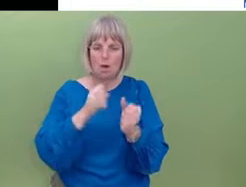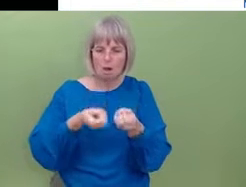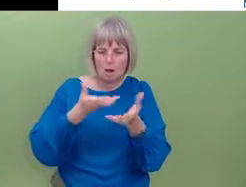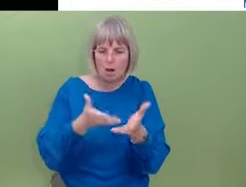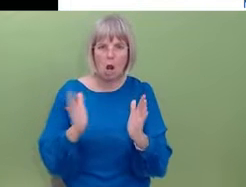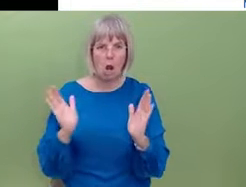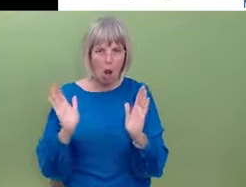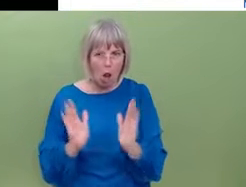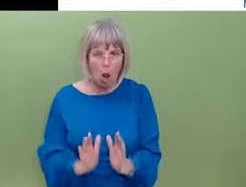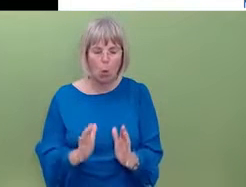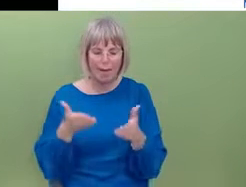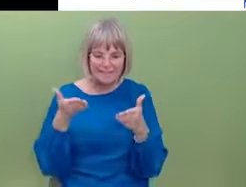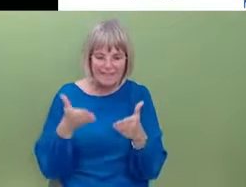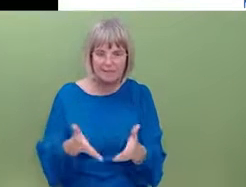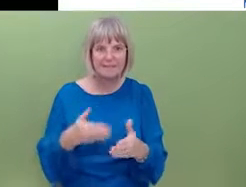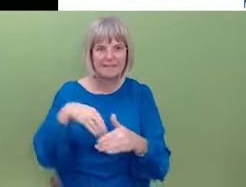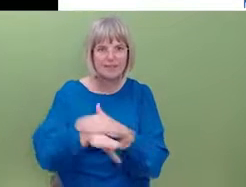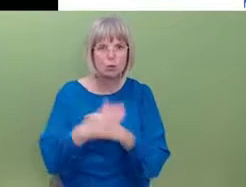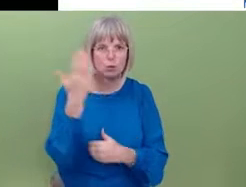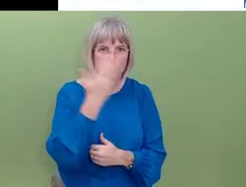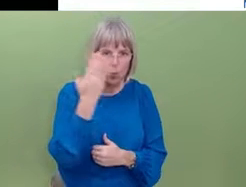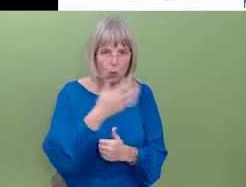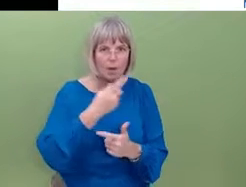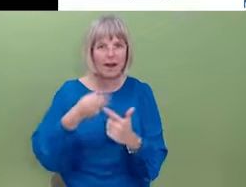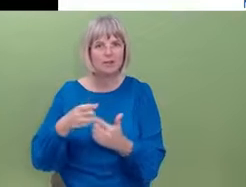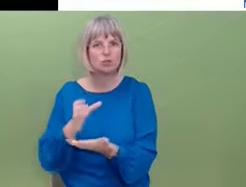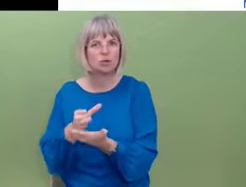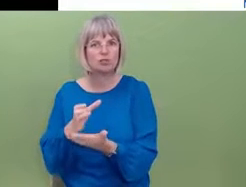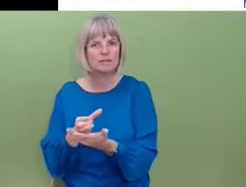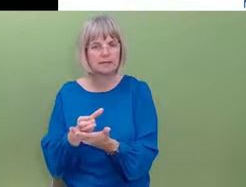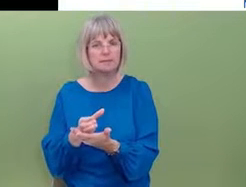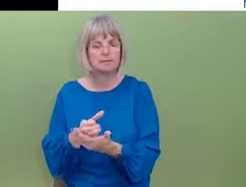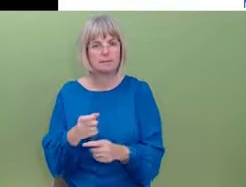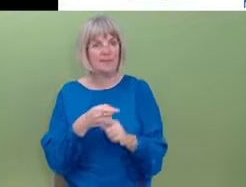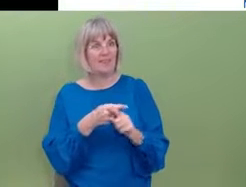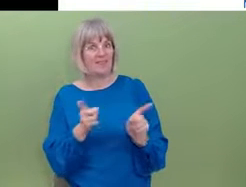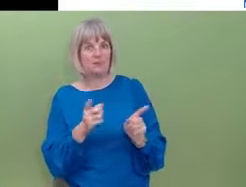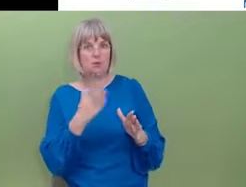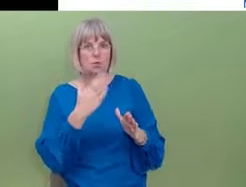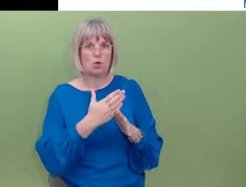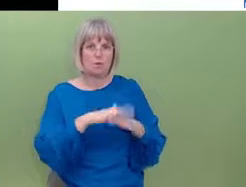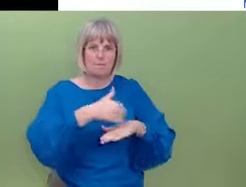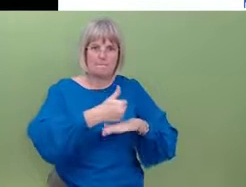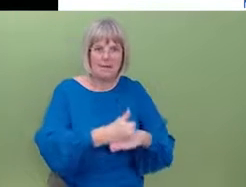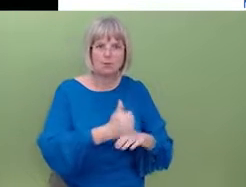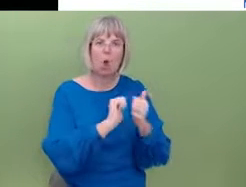activation into schools and charities. And this work is based on Macaulay's research in